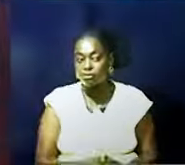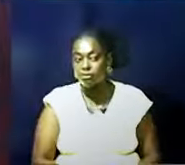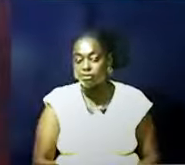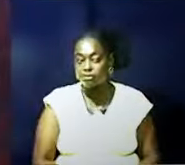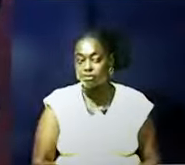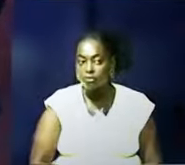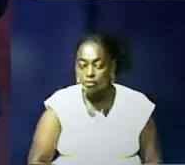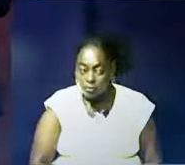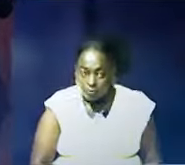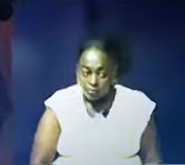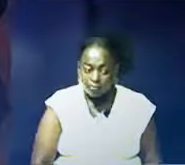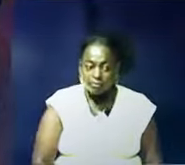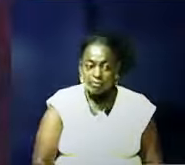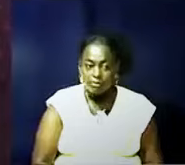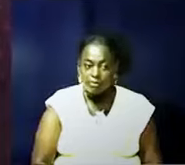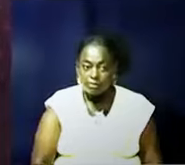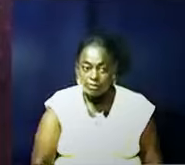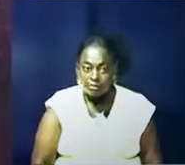No, you.